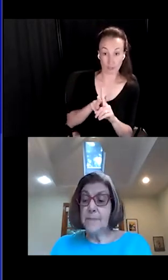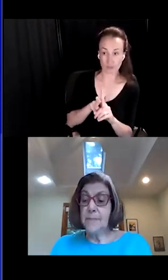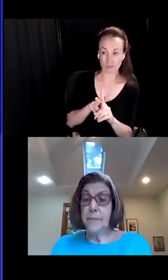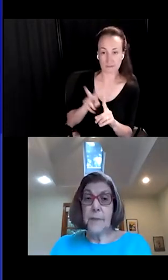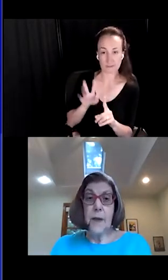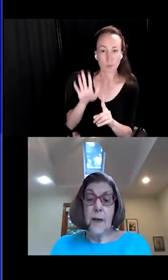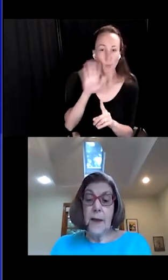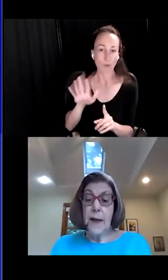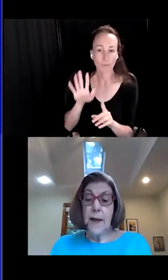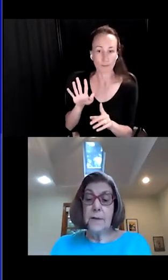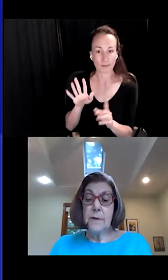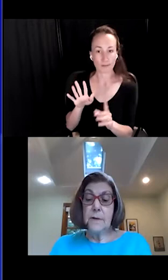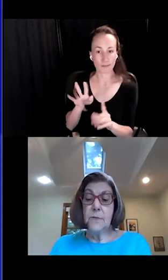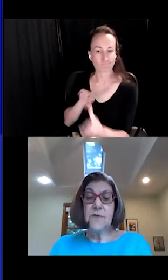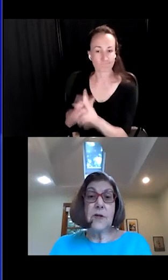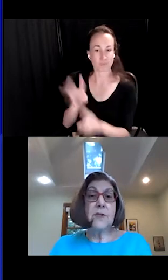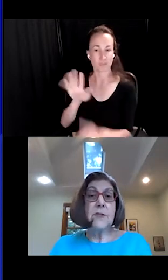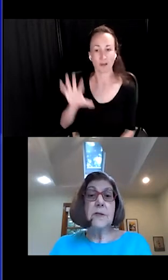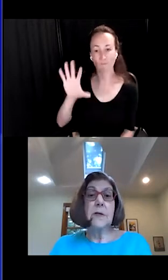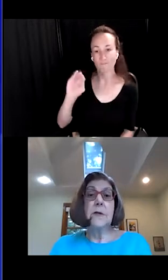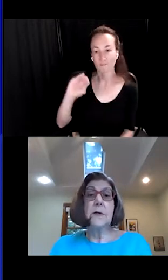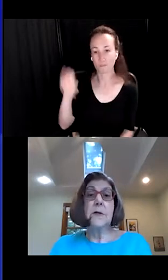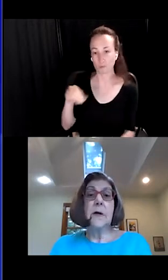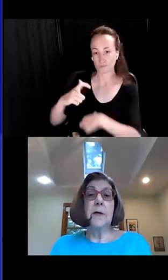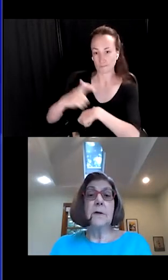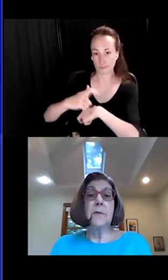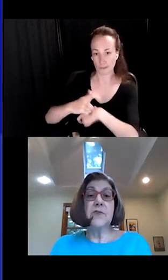time. And the resulting